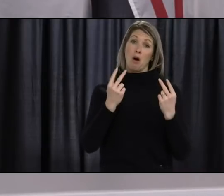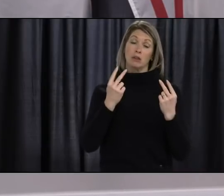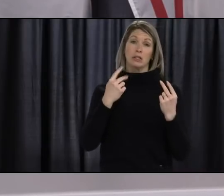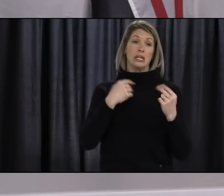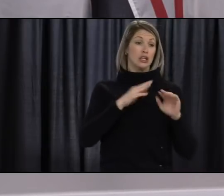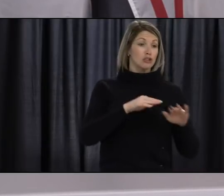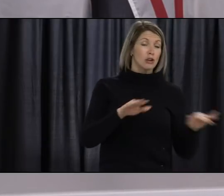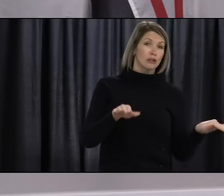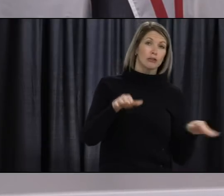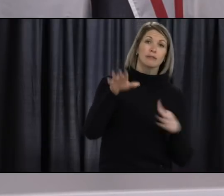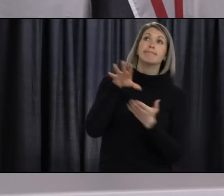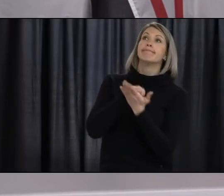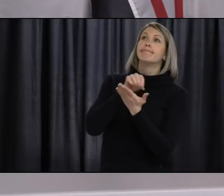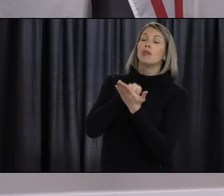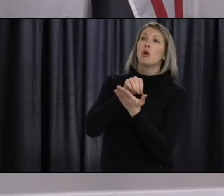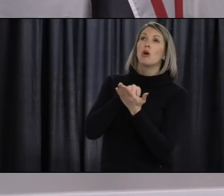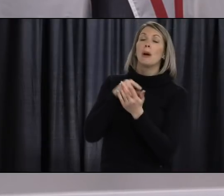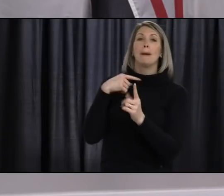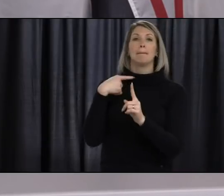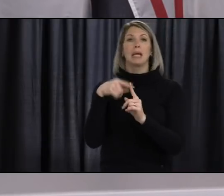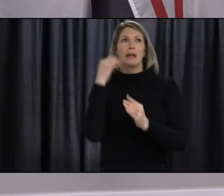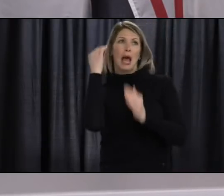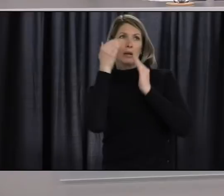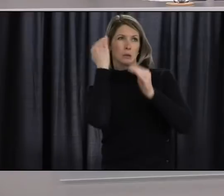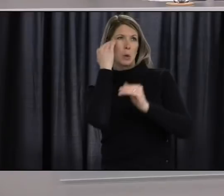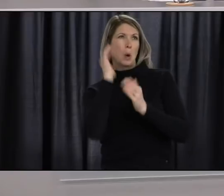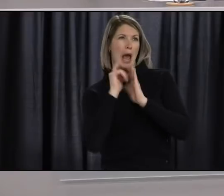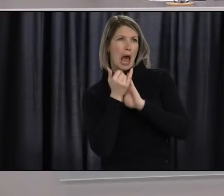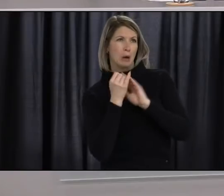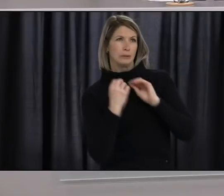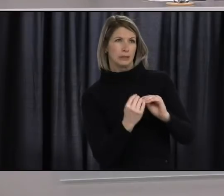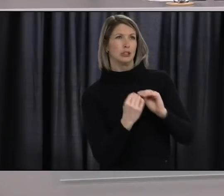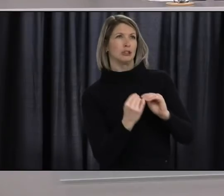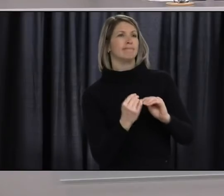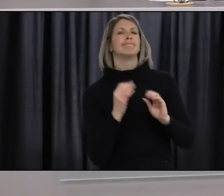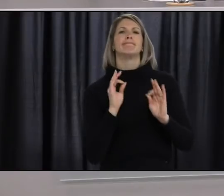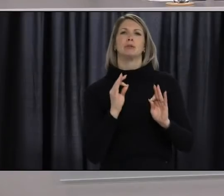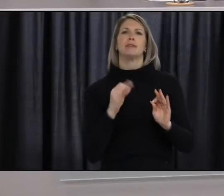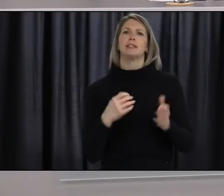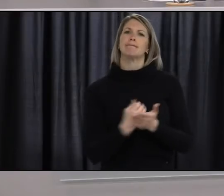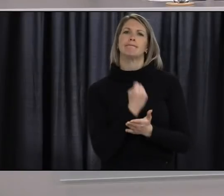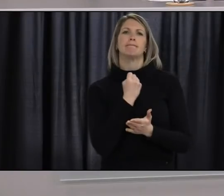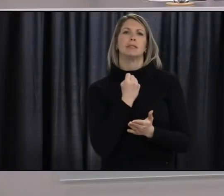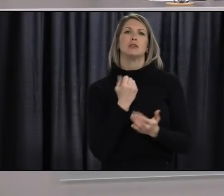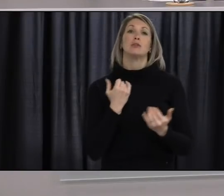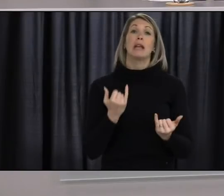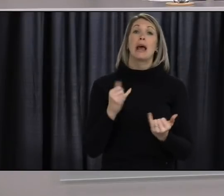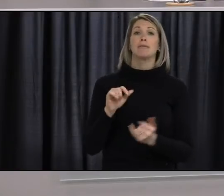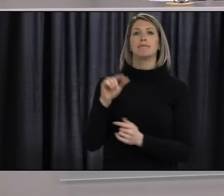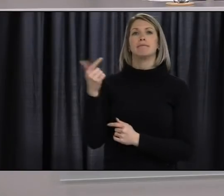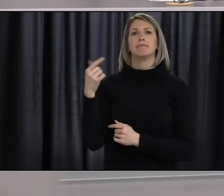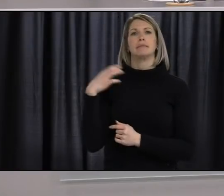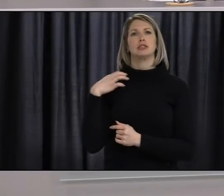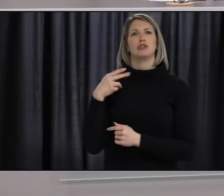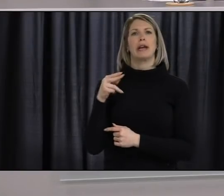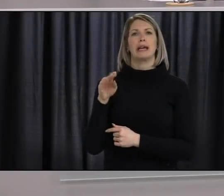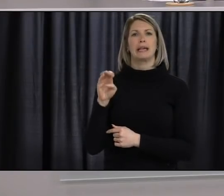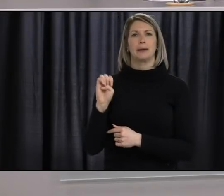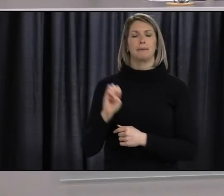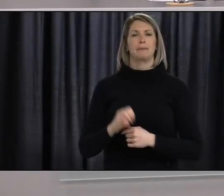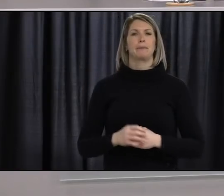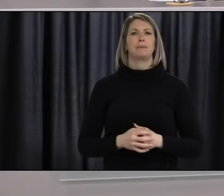additional measure of protecting yourselves and your families. I now turn it over to Minister Haggie for his comments for today.